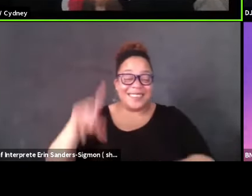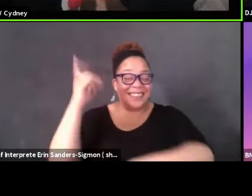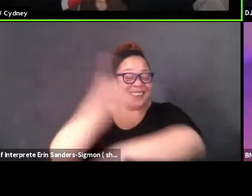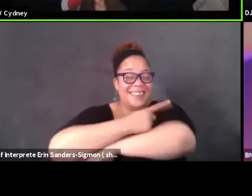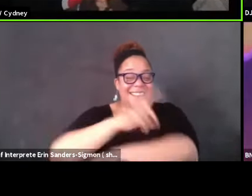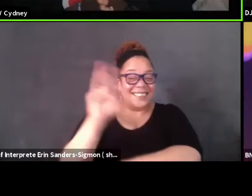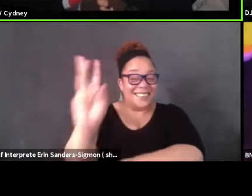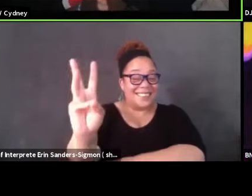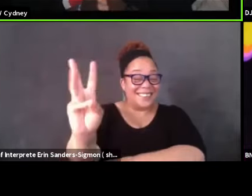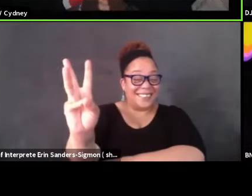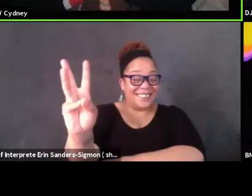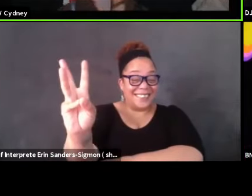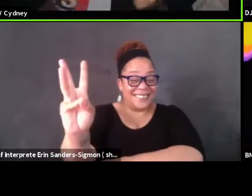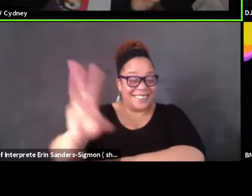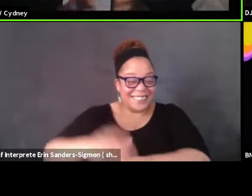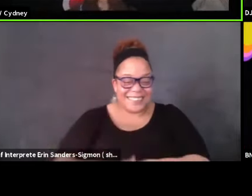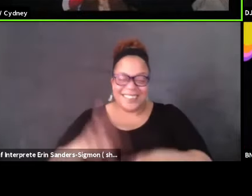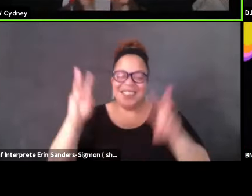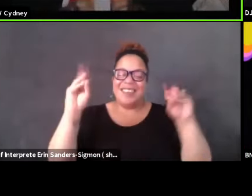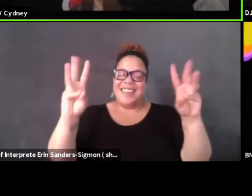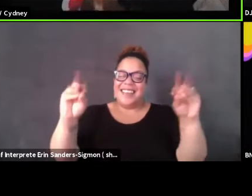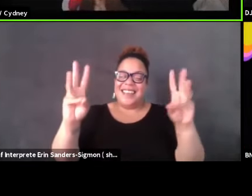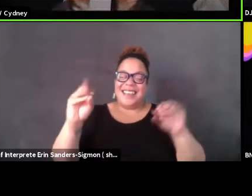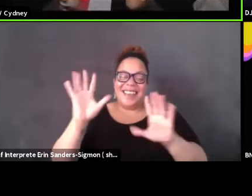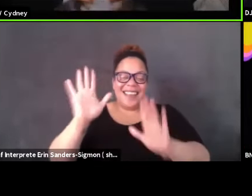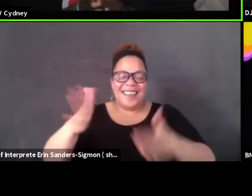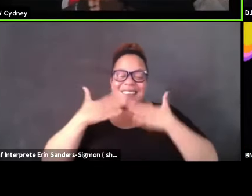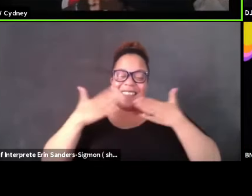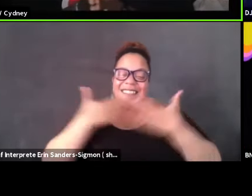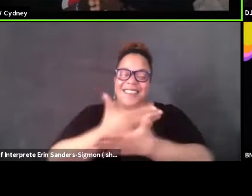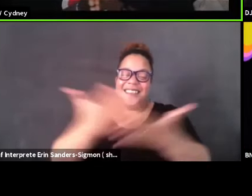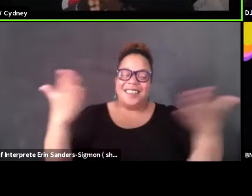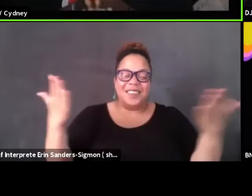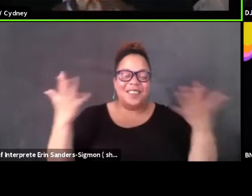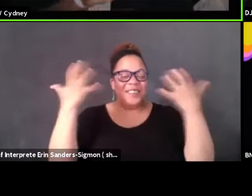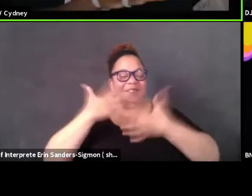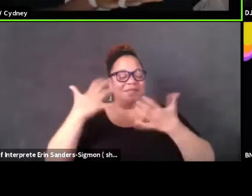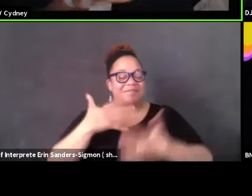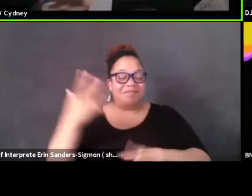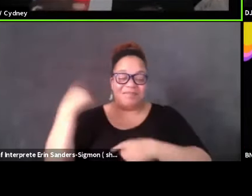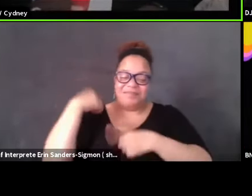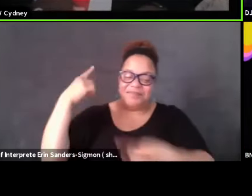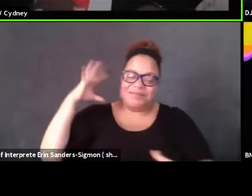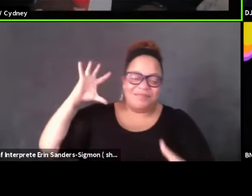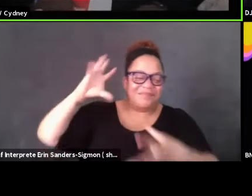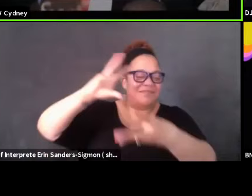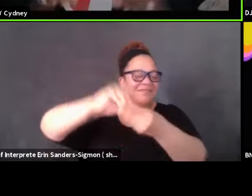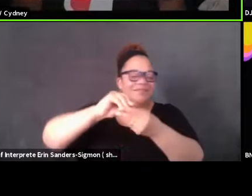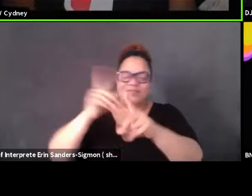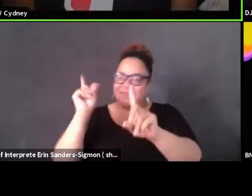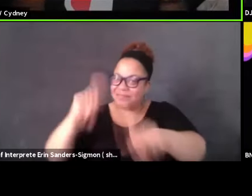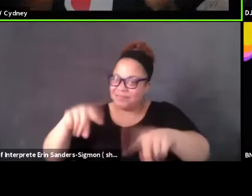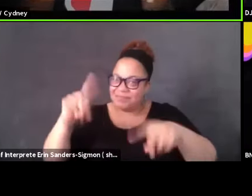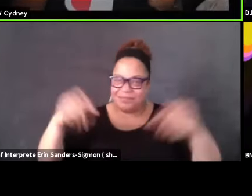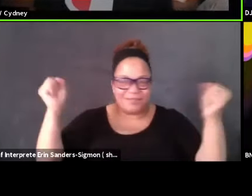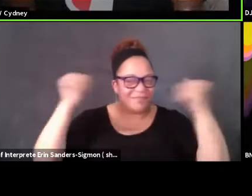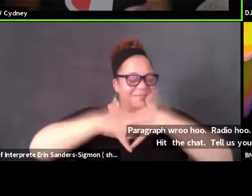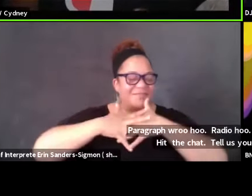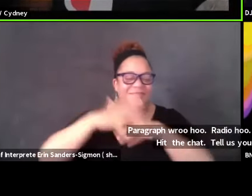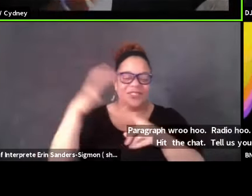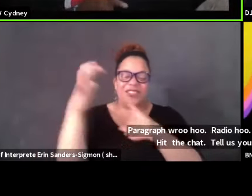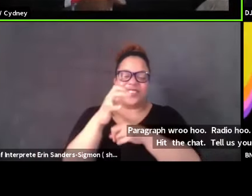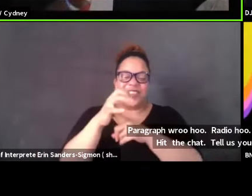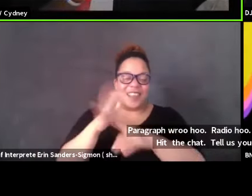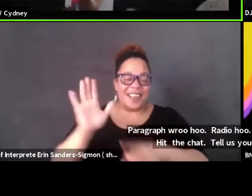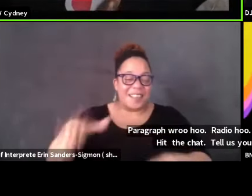Wow. Thank y'all so much for rocking with us all week long. It ain't over with. We are here for